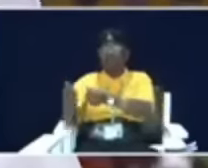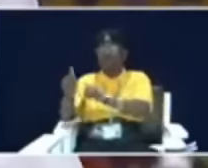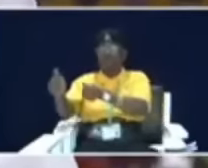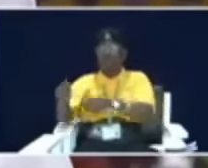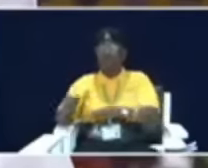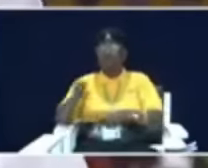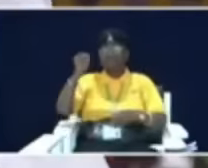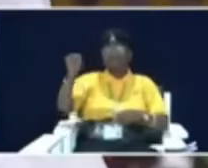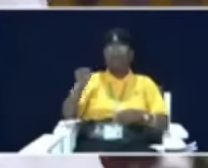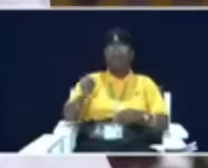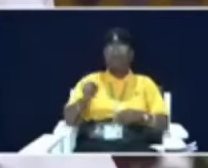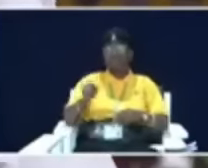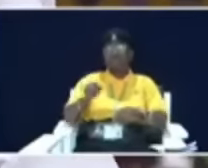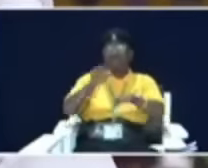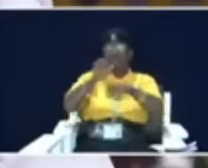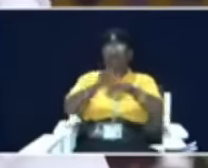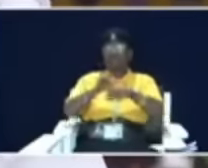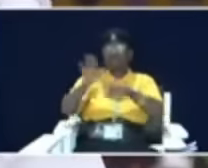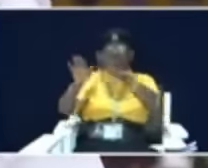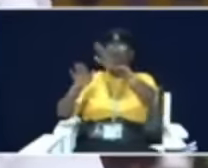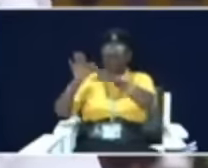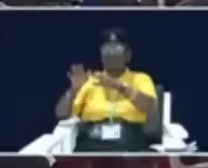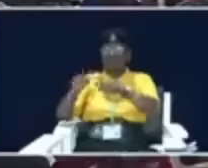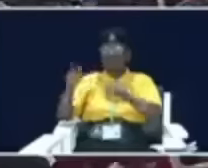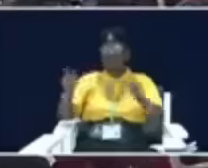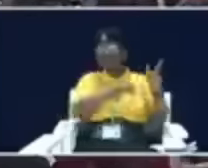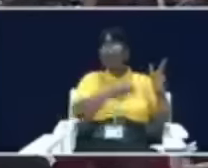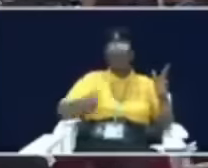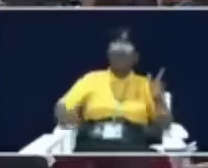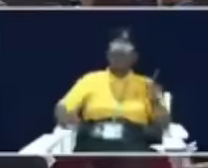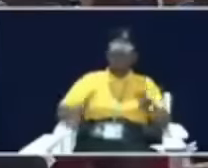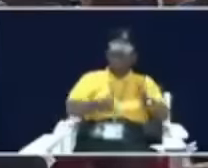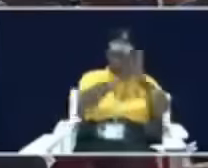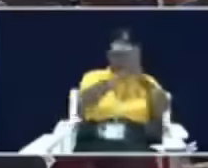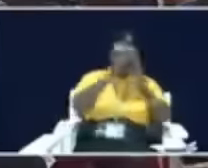But the Lord asked me to tell you, I will intervene.